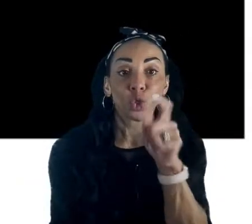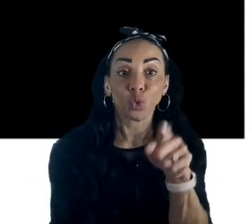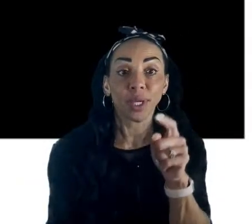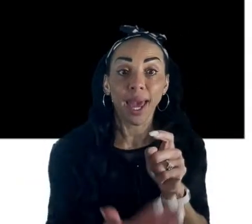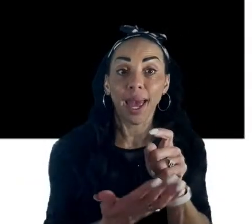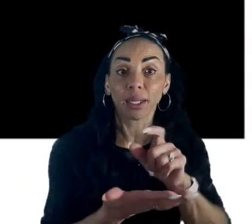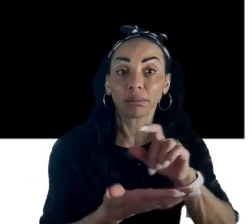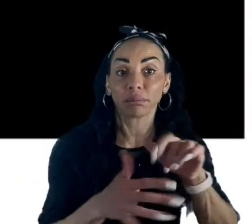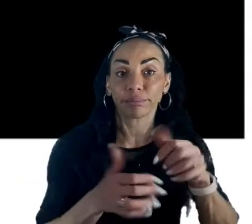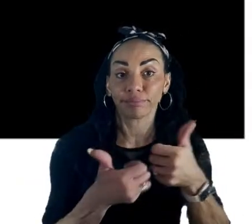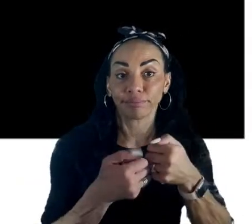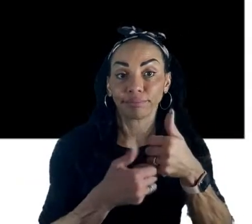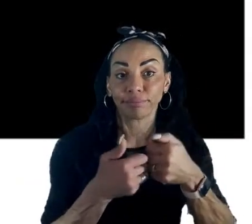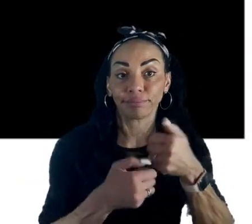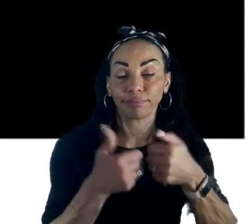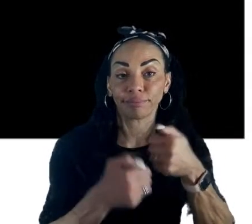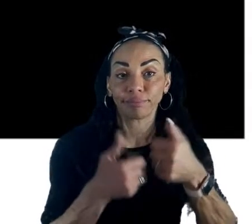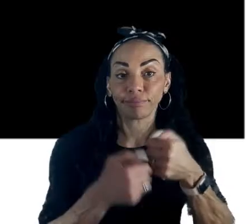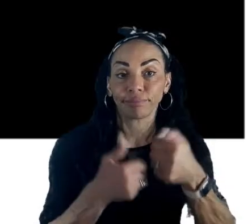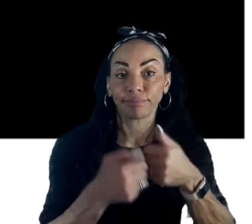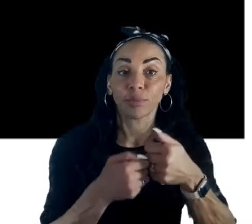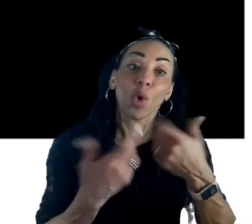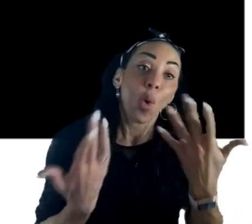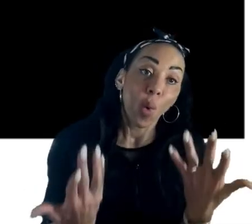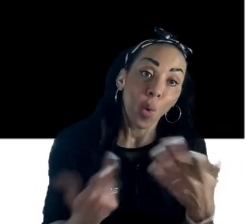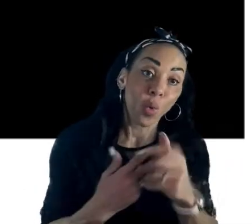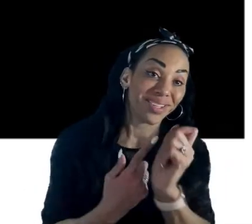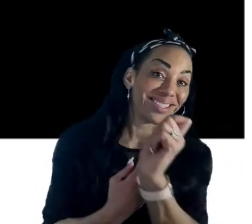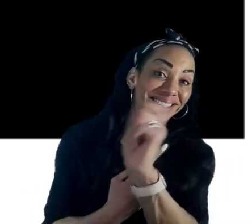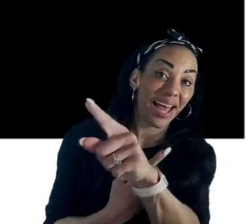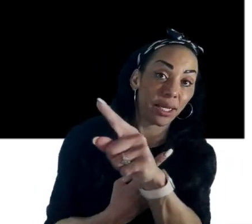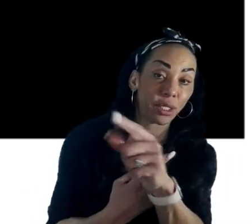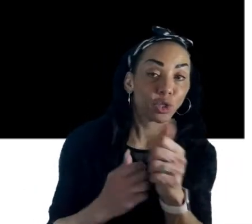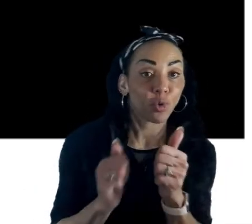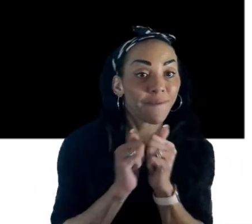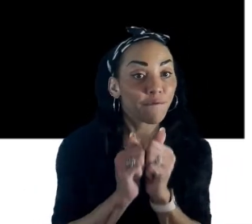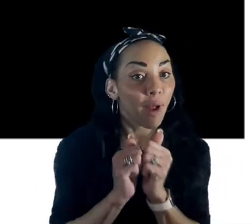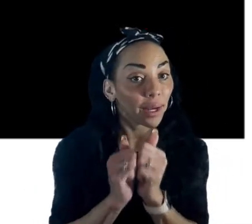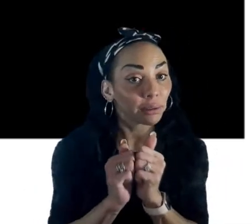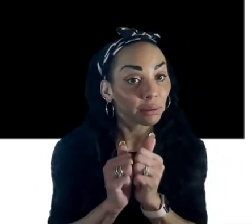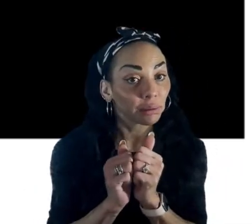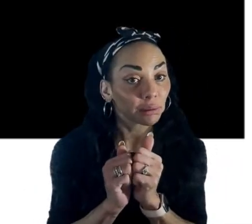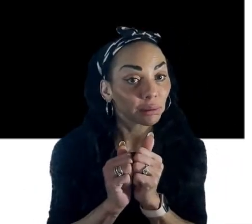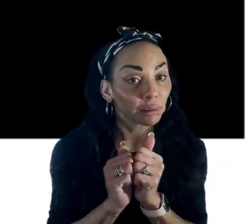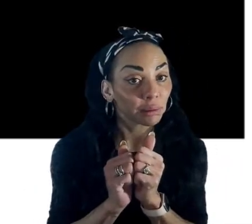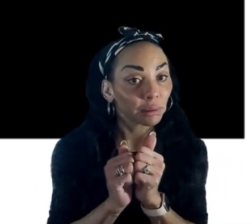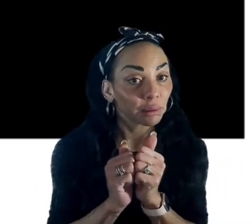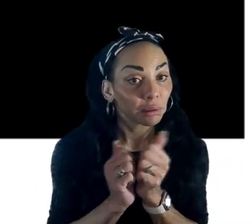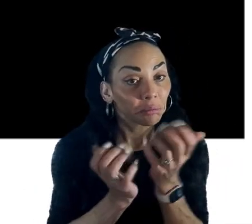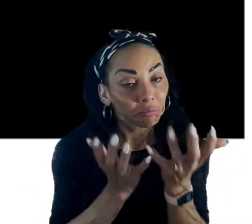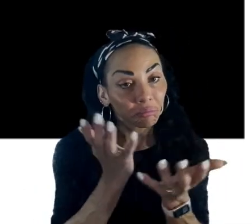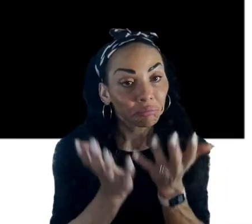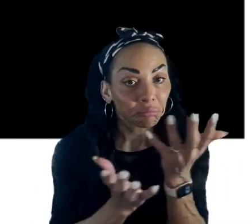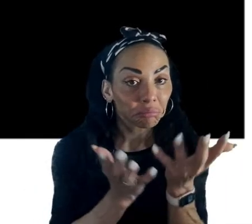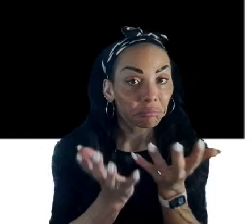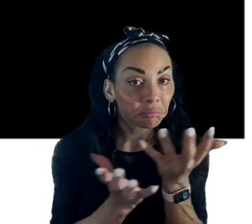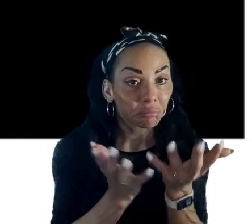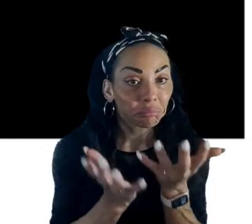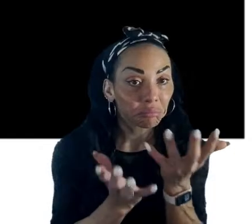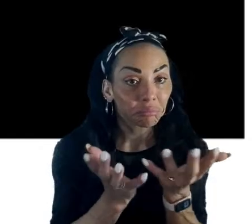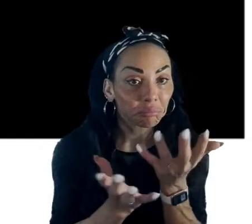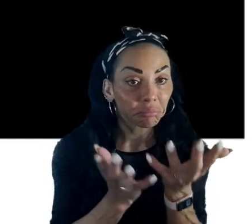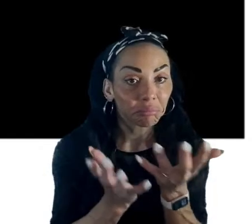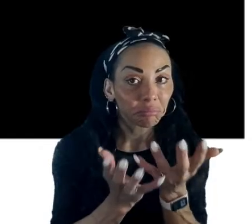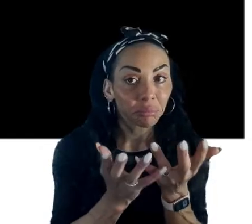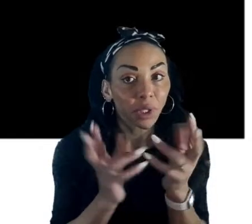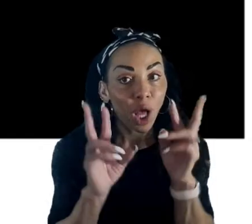interested, or send to a friend who might be. So yeah, hopefully that goes right